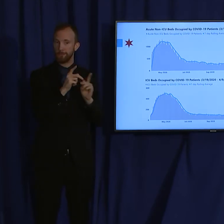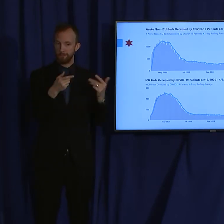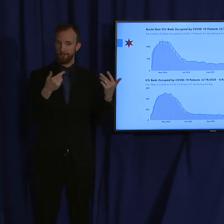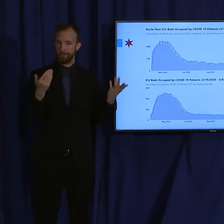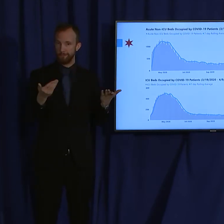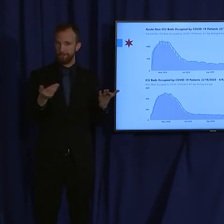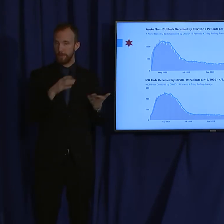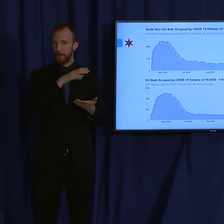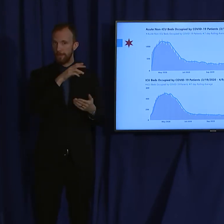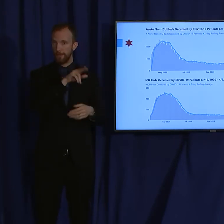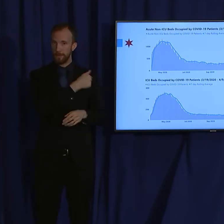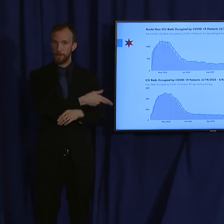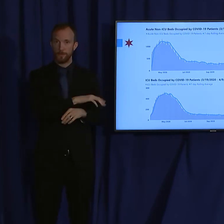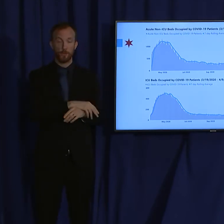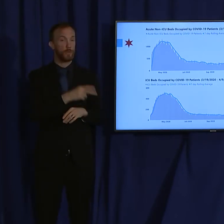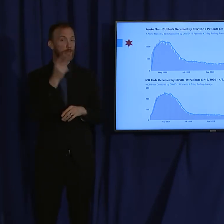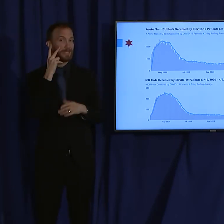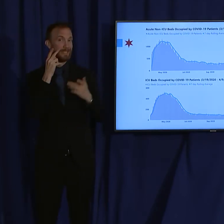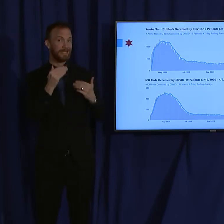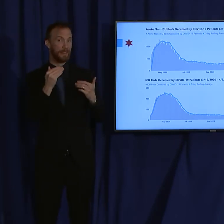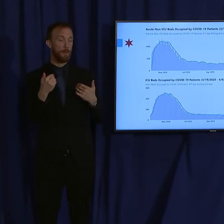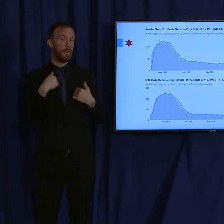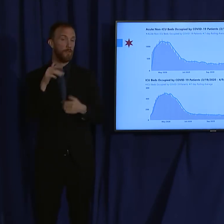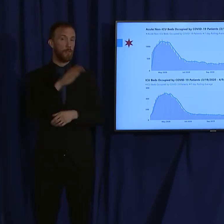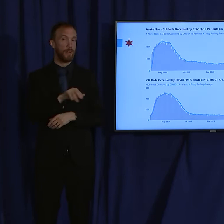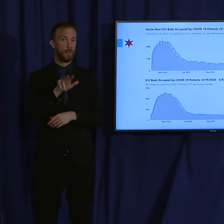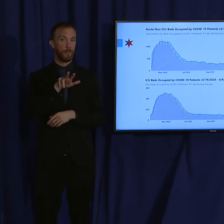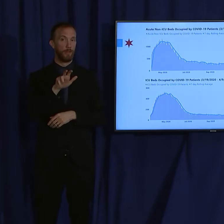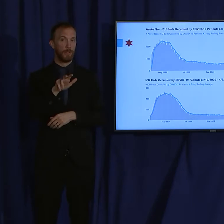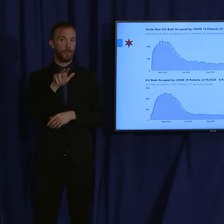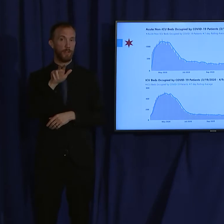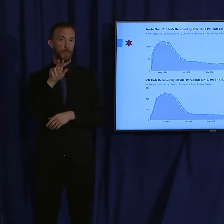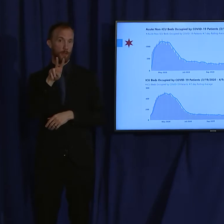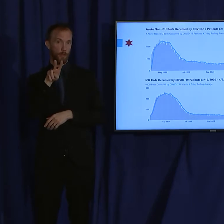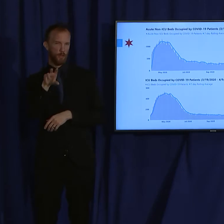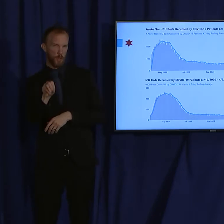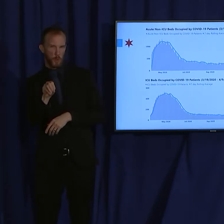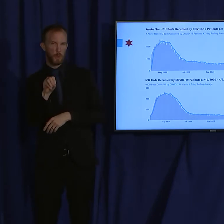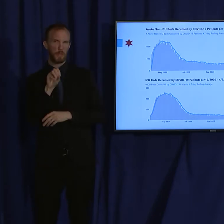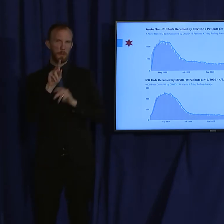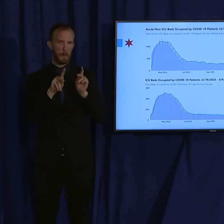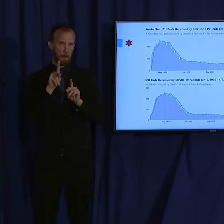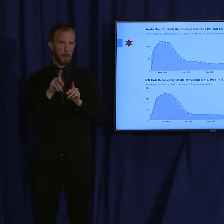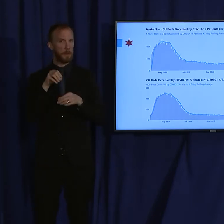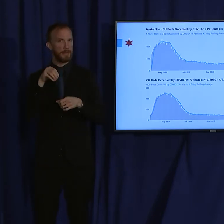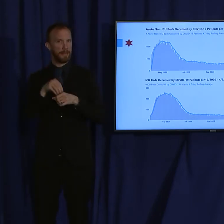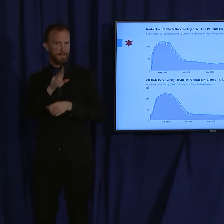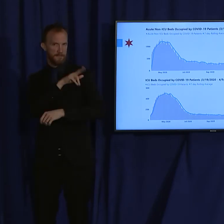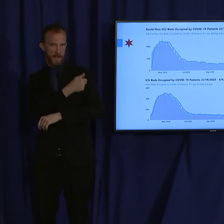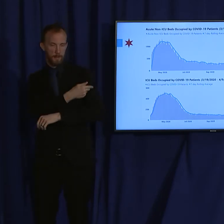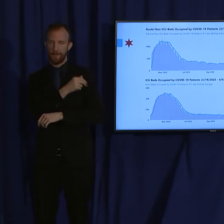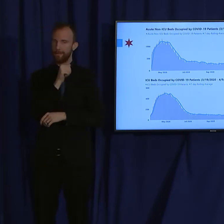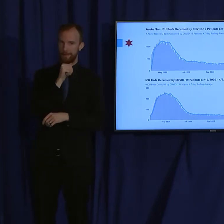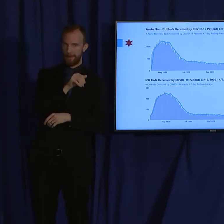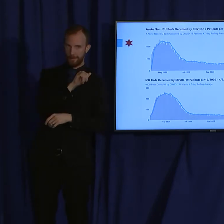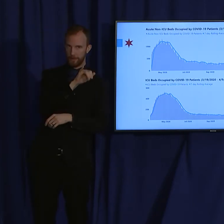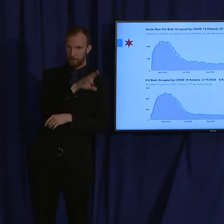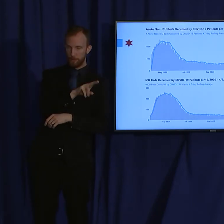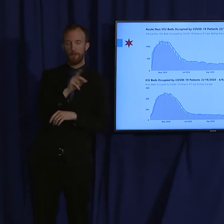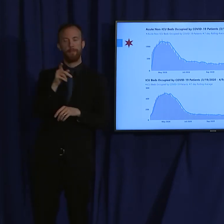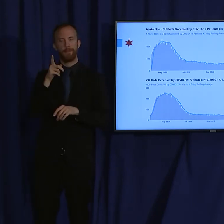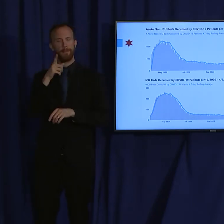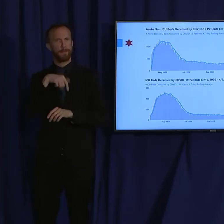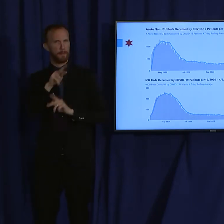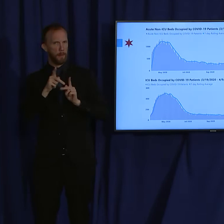today, we're averaging just over 330 people in non-ICU with COVID-19. Again,